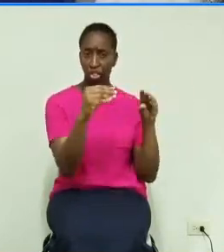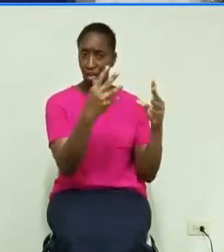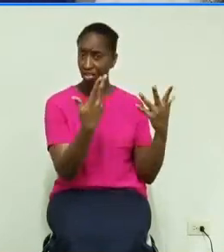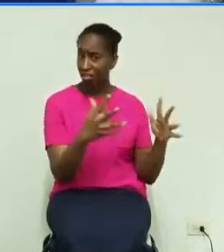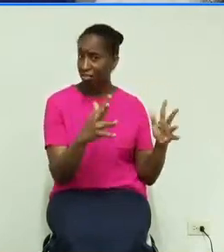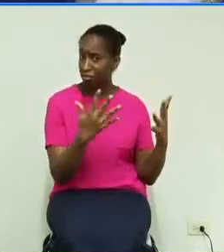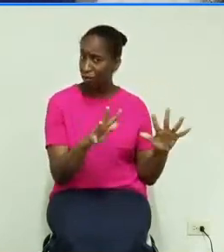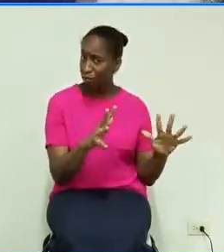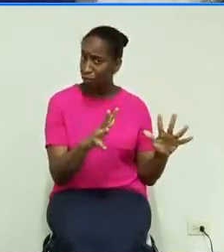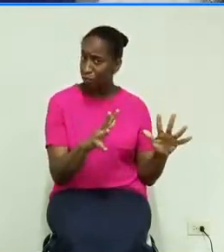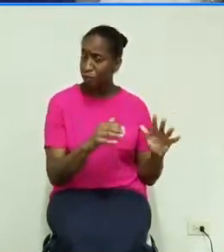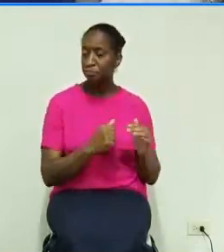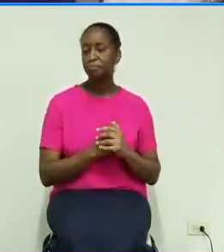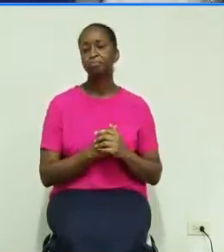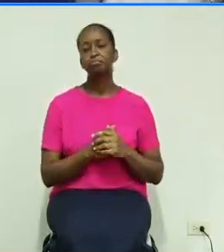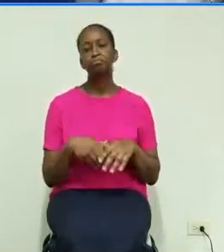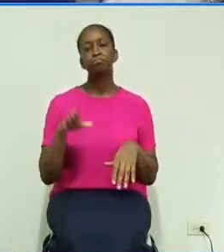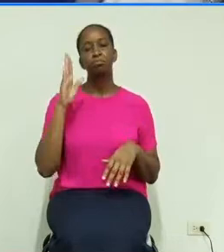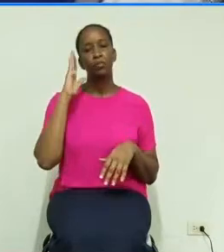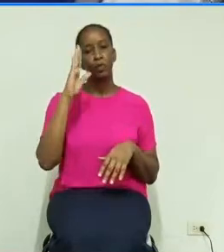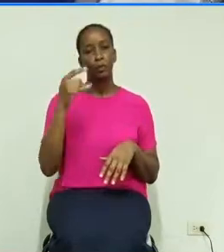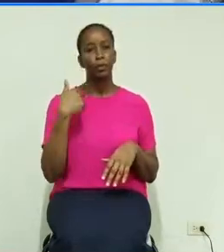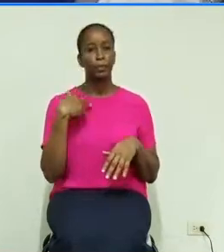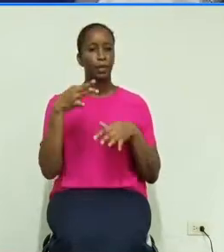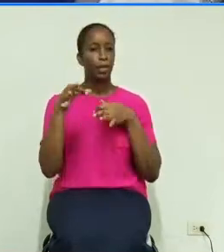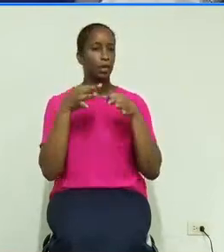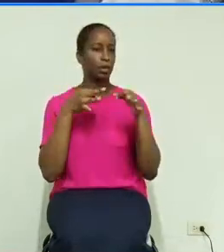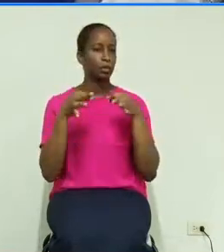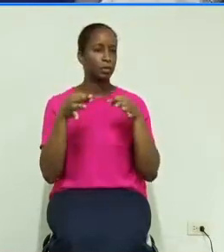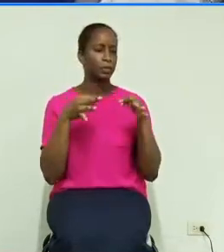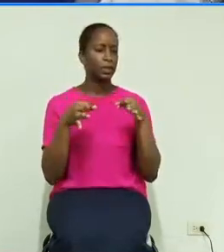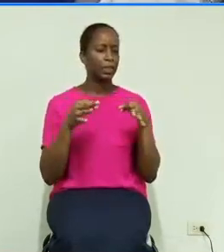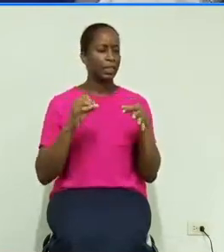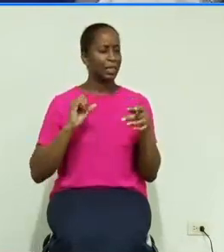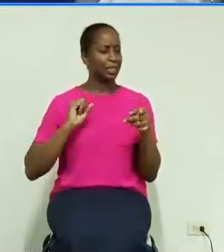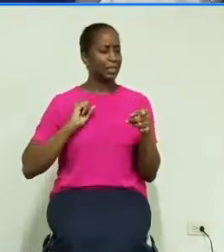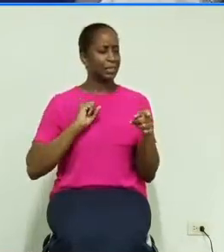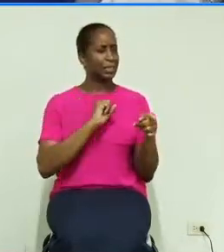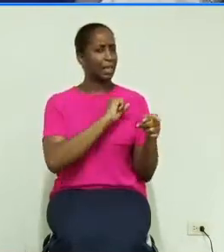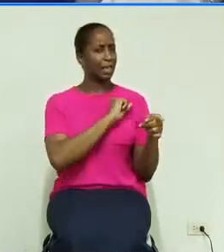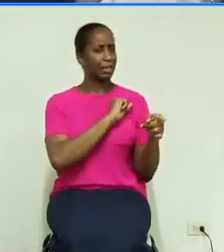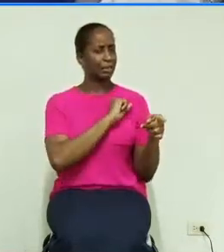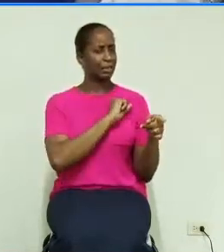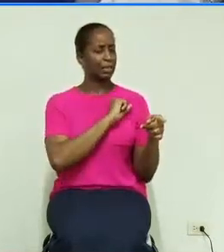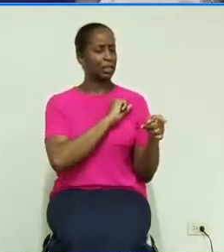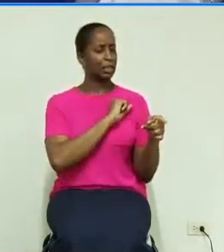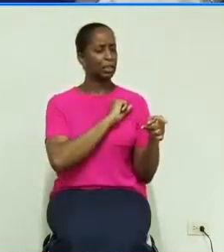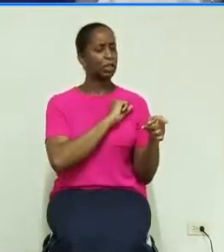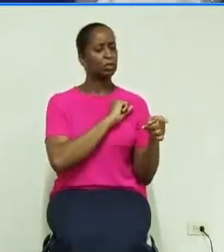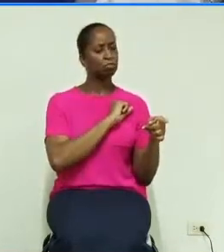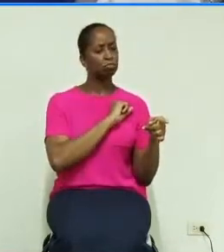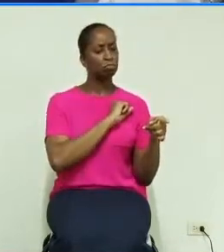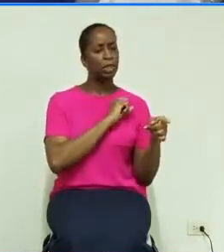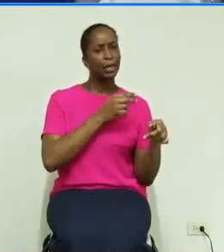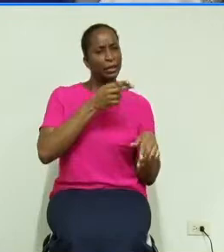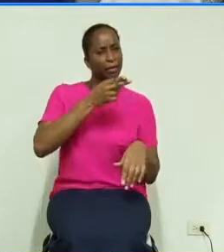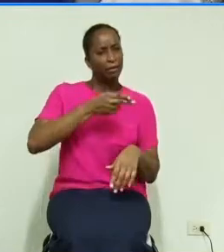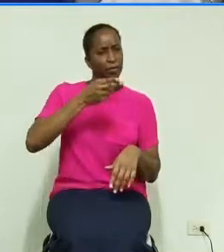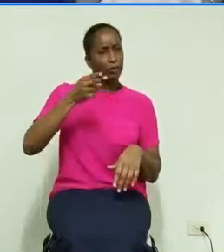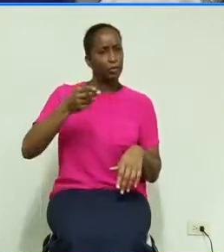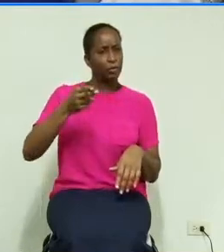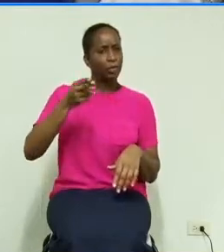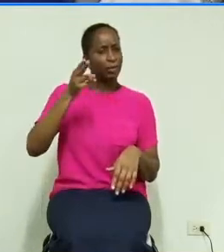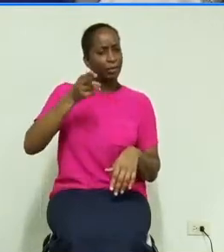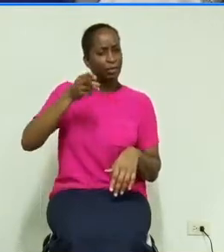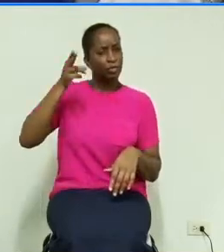the historical background to the Senate in the hope that it would assist in assessing the critical question posed for